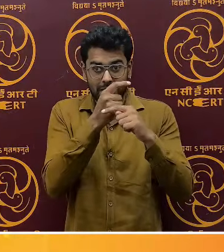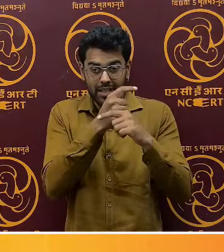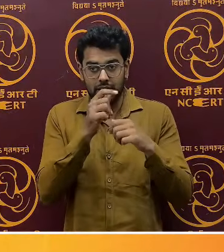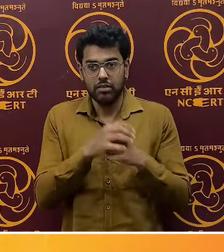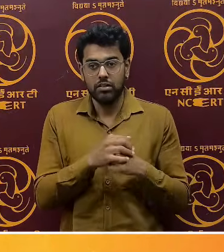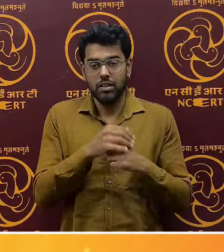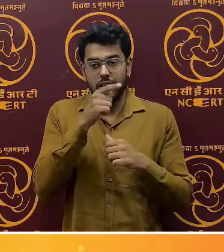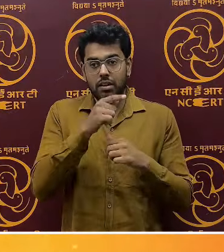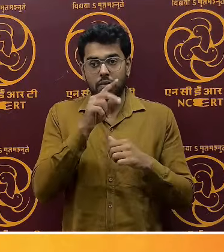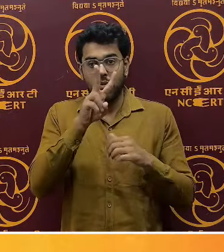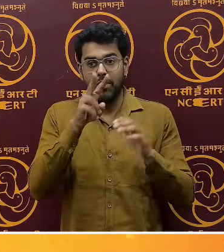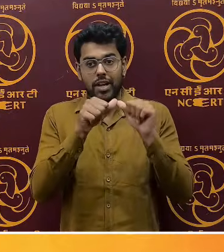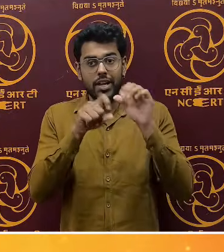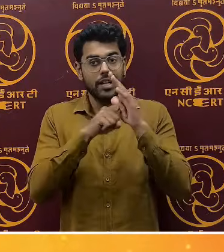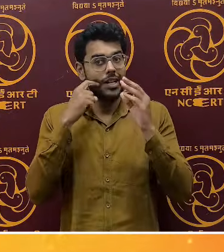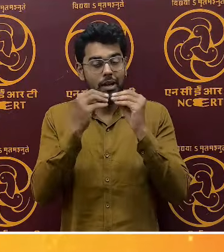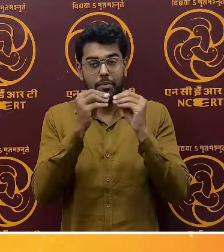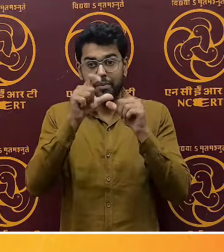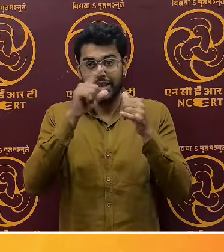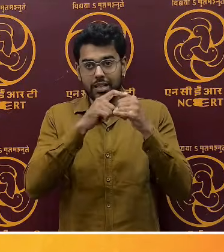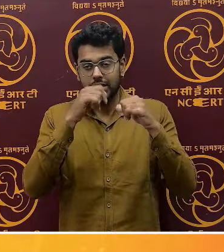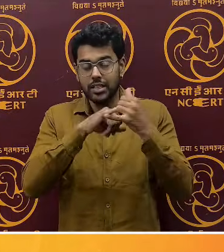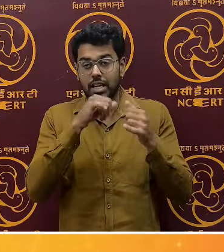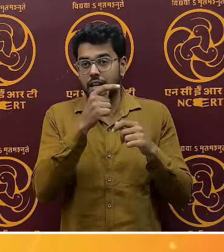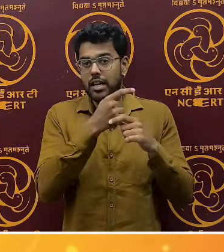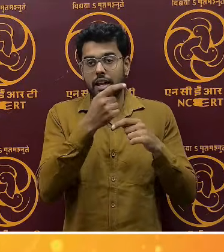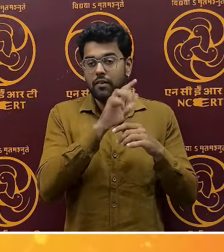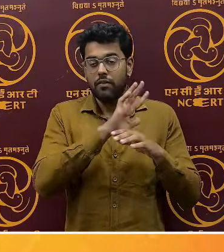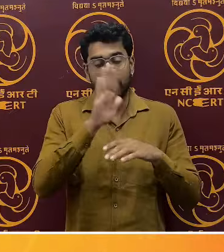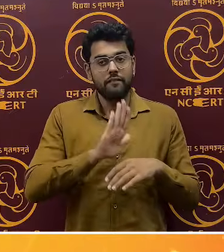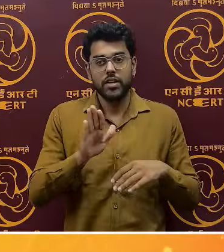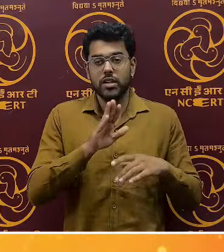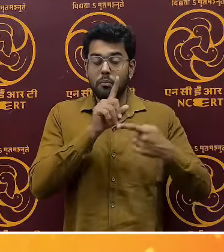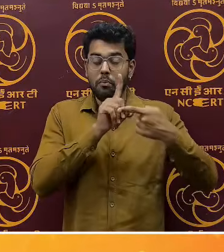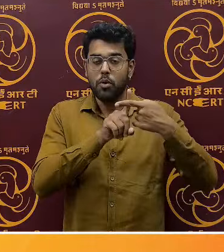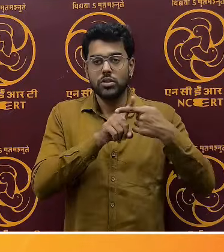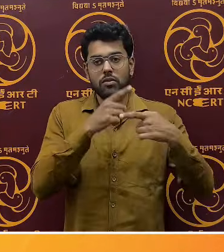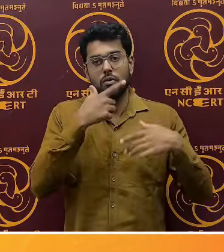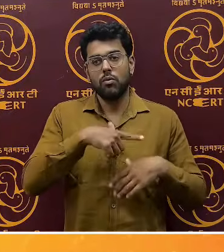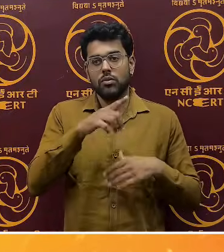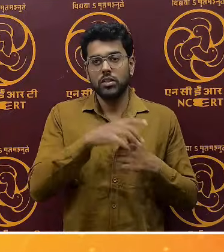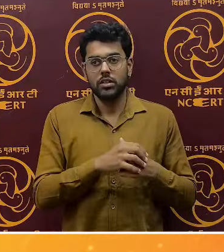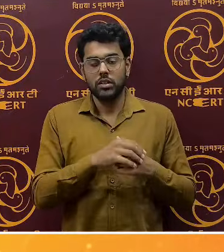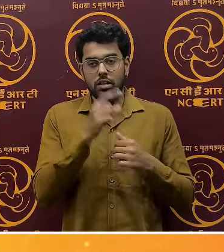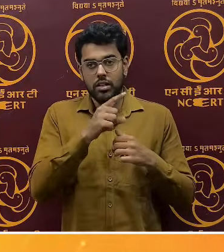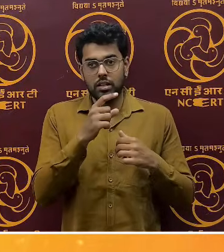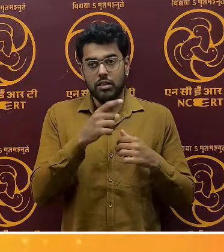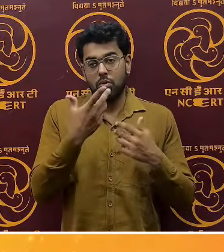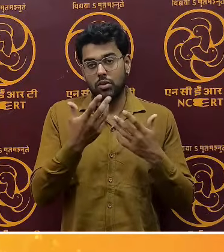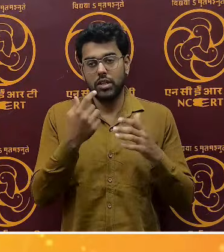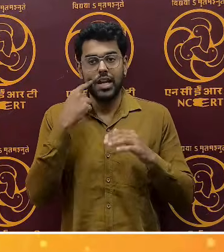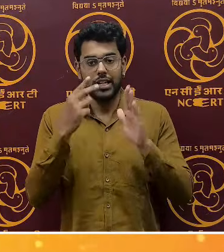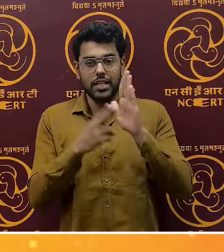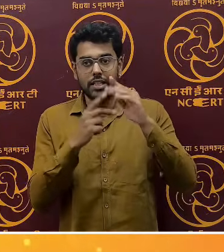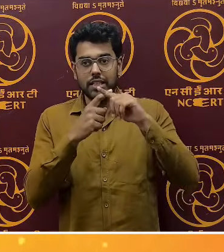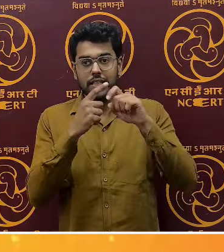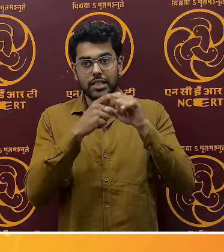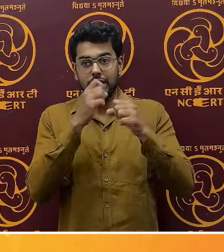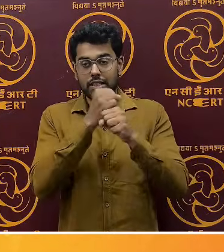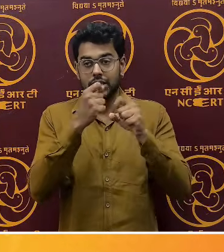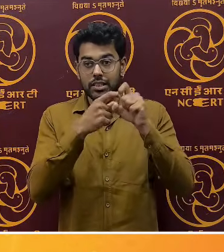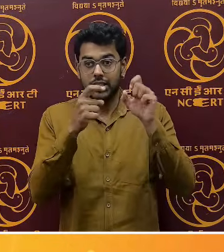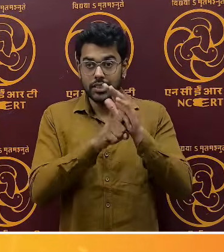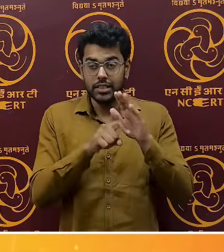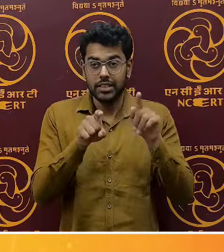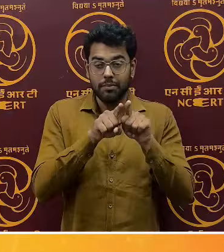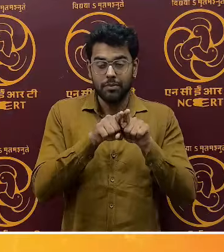Exponents of the variables should be always non-negative. It should not be negative, and it should be a non-negative integer, integral value, not a